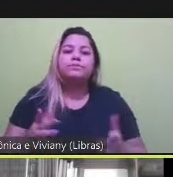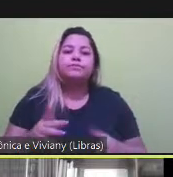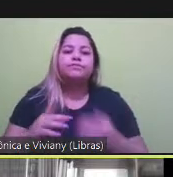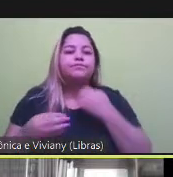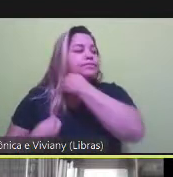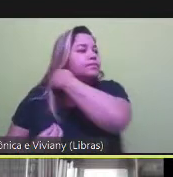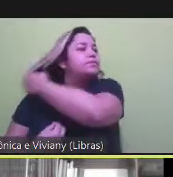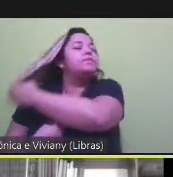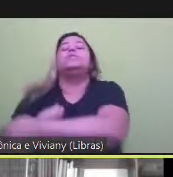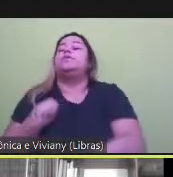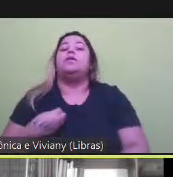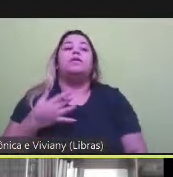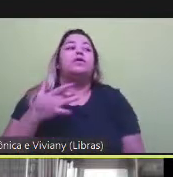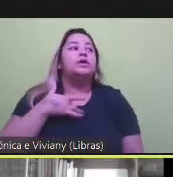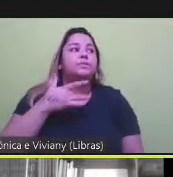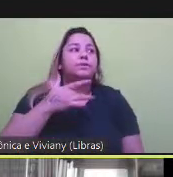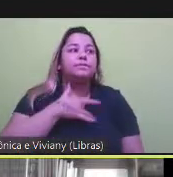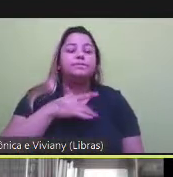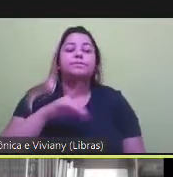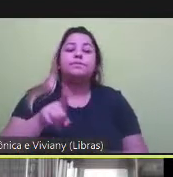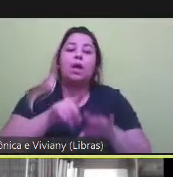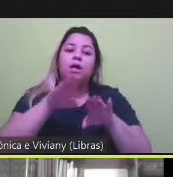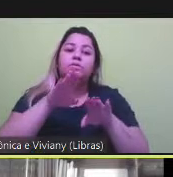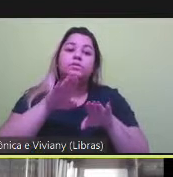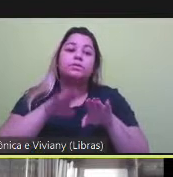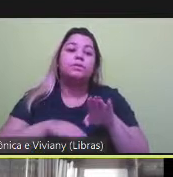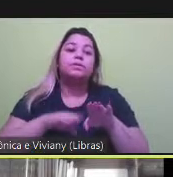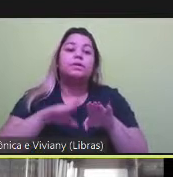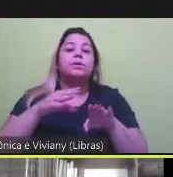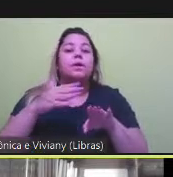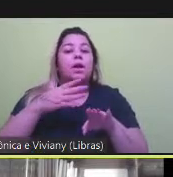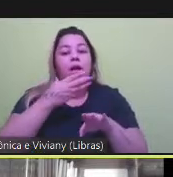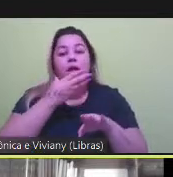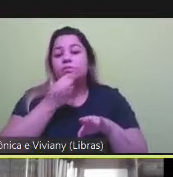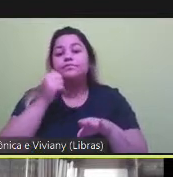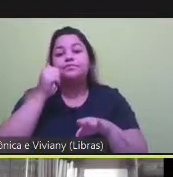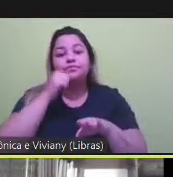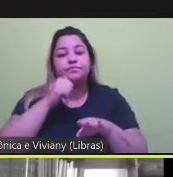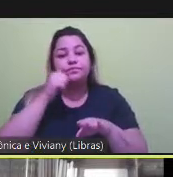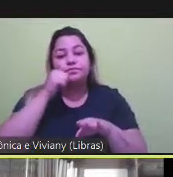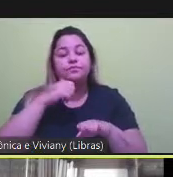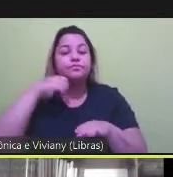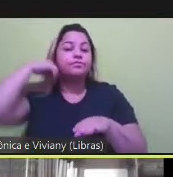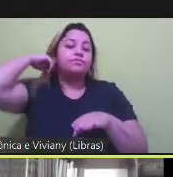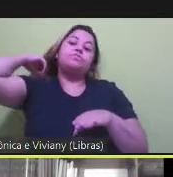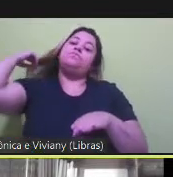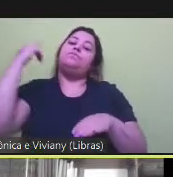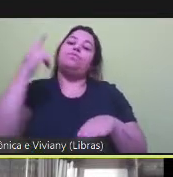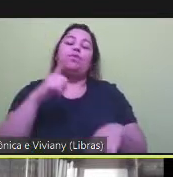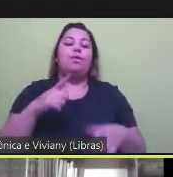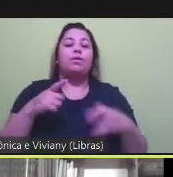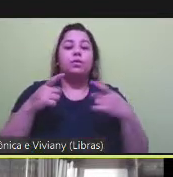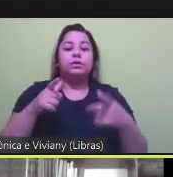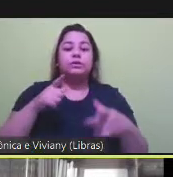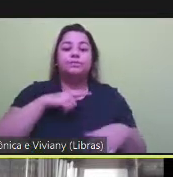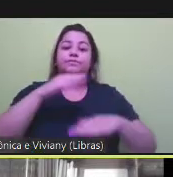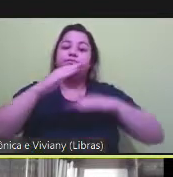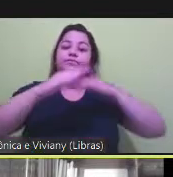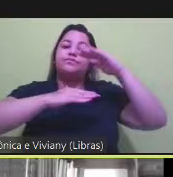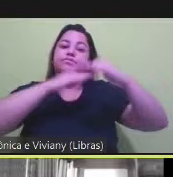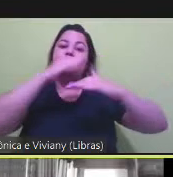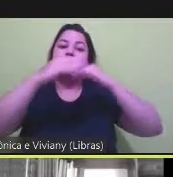of the promotion of the healthy life, considering the inequalities between a man and a woman.